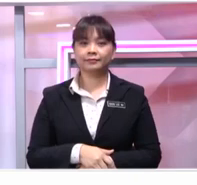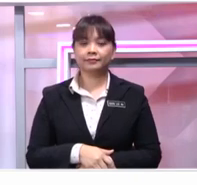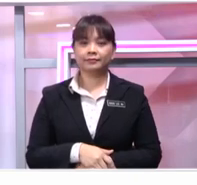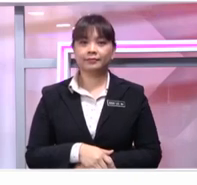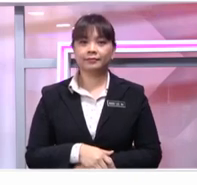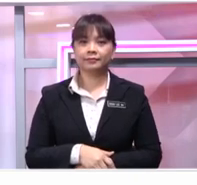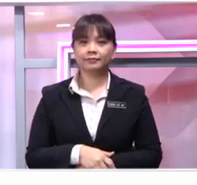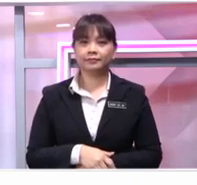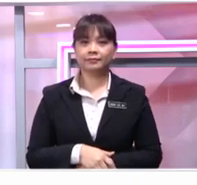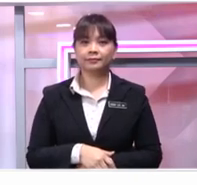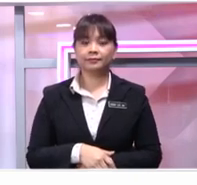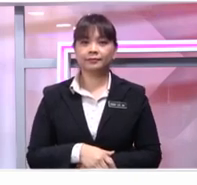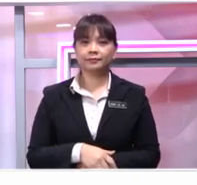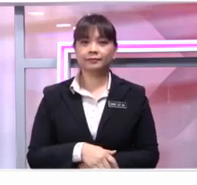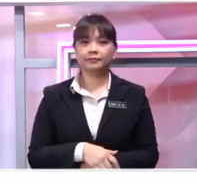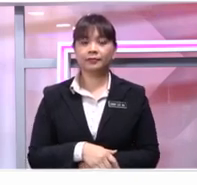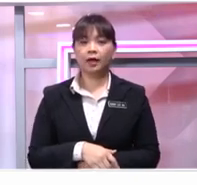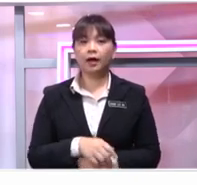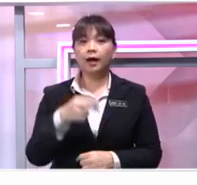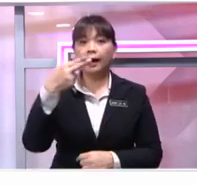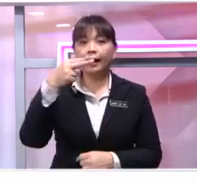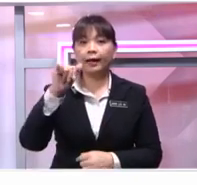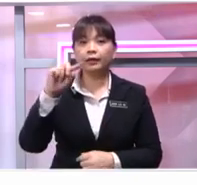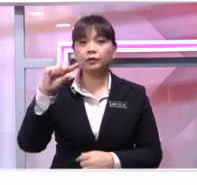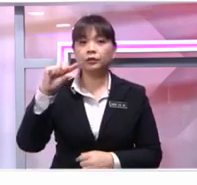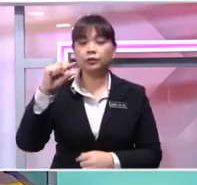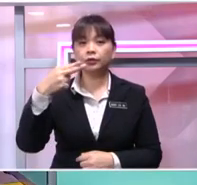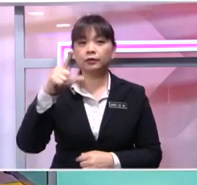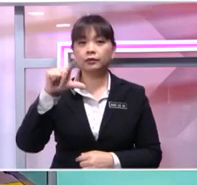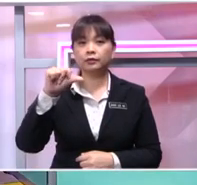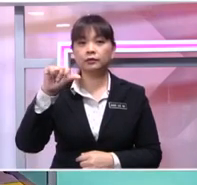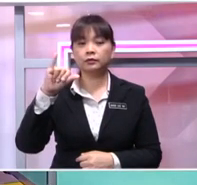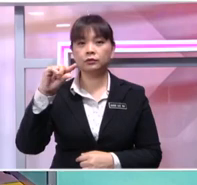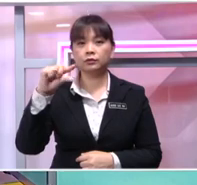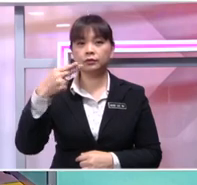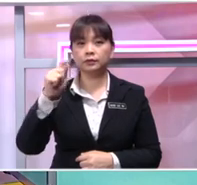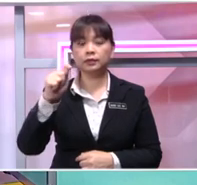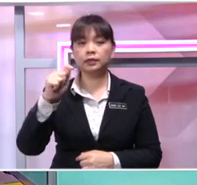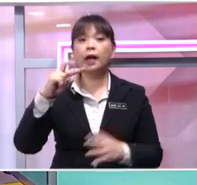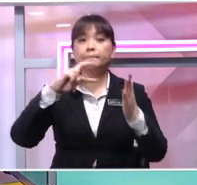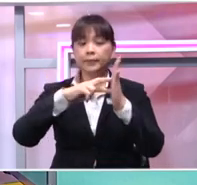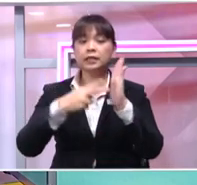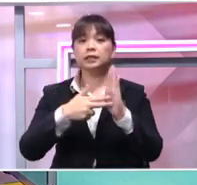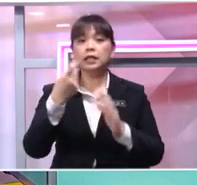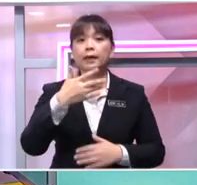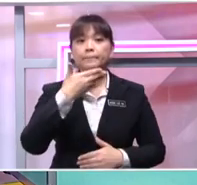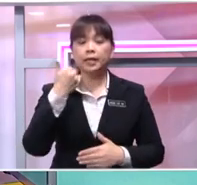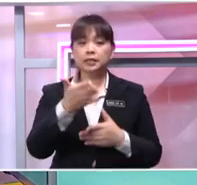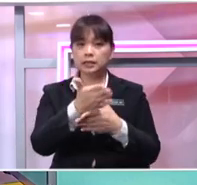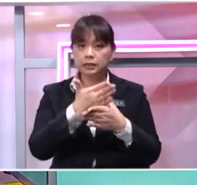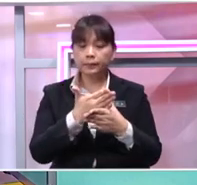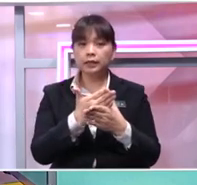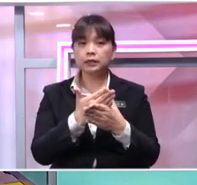Okay, boleh lah. Oh, it's okay. Highlight A, the best part of something. Or B,